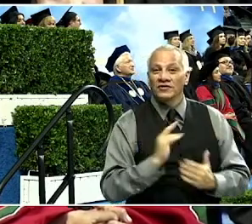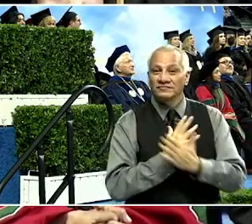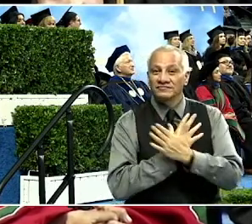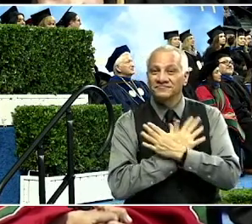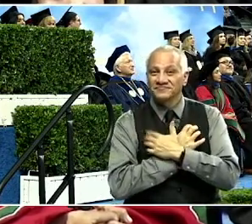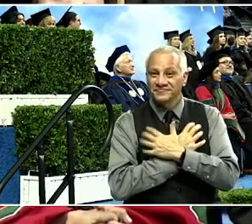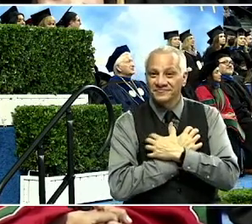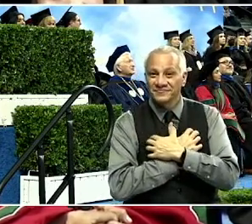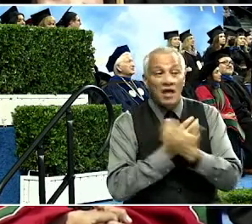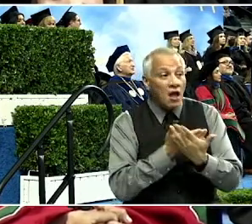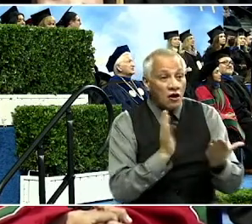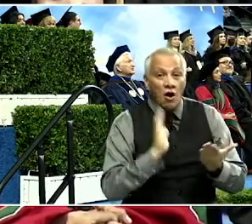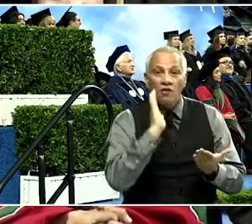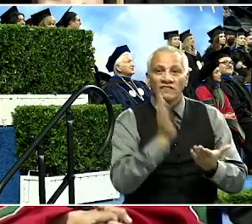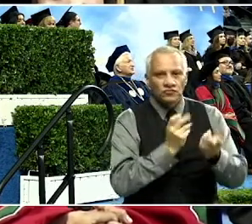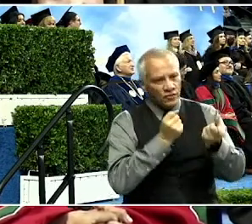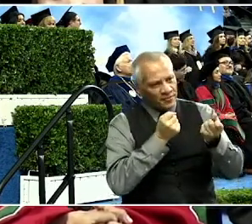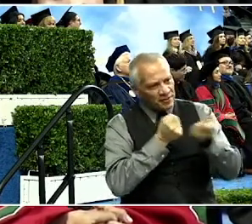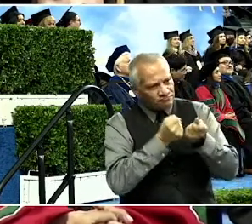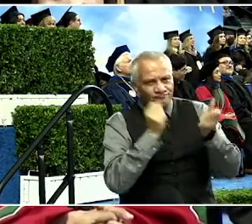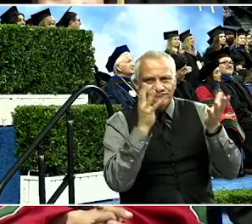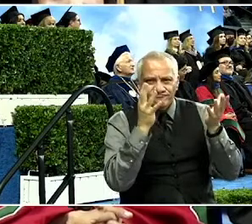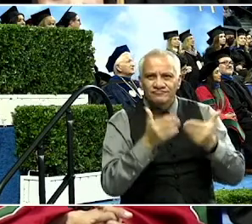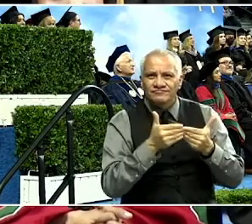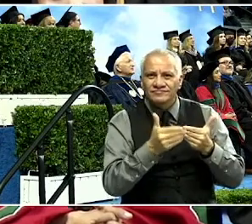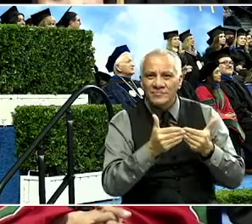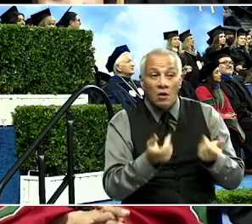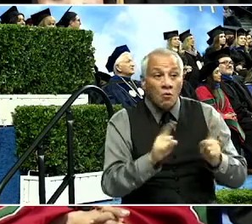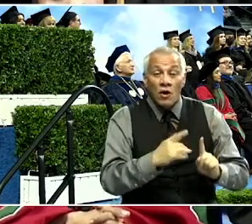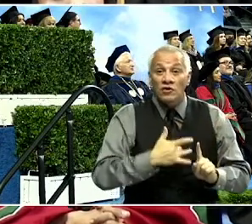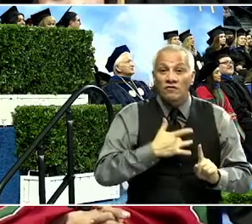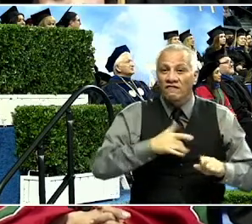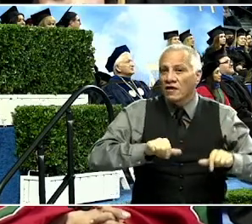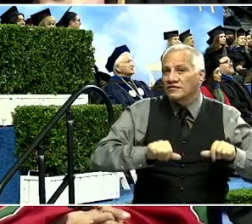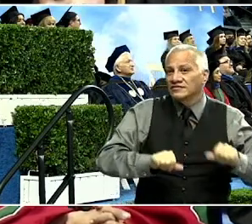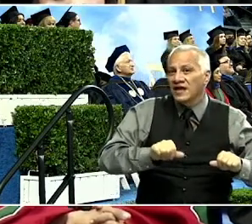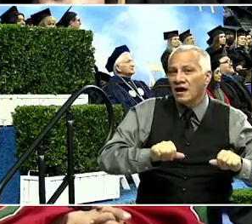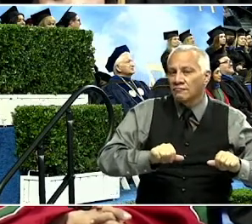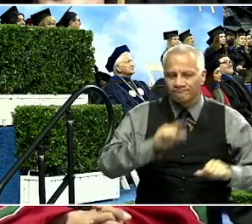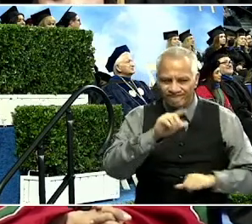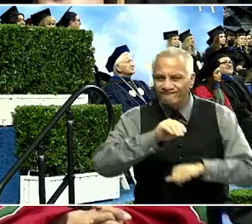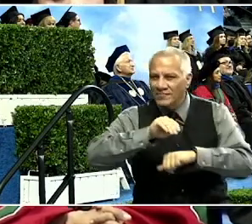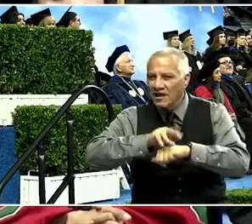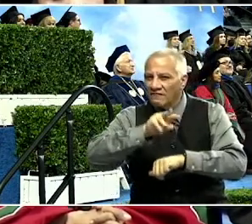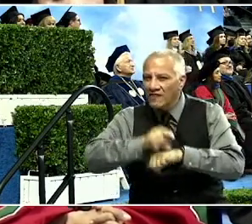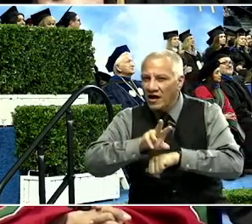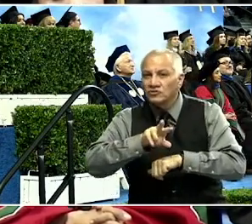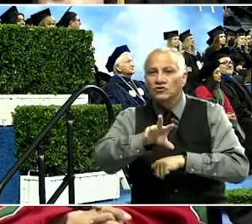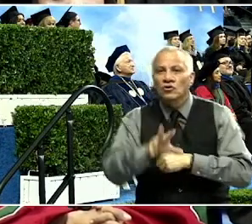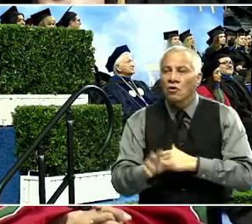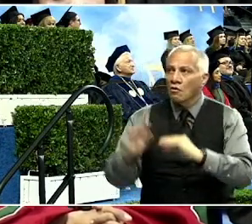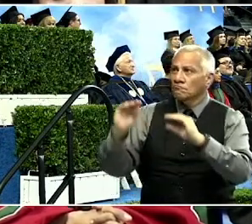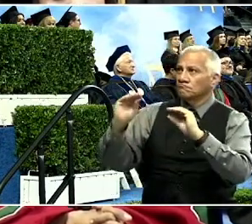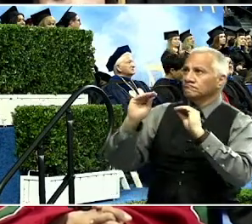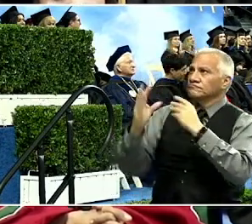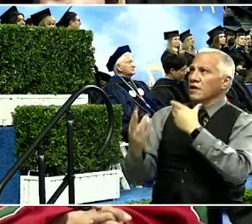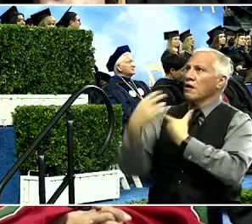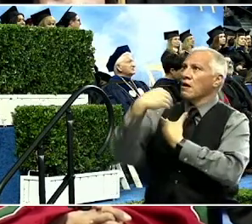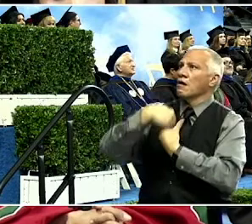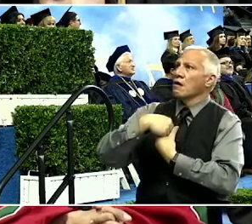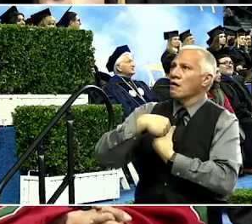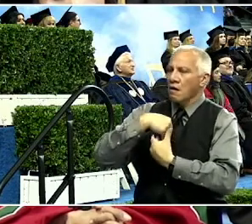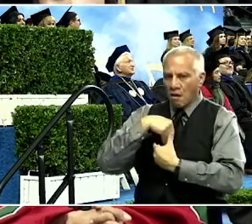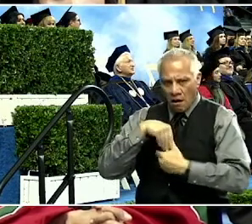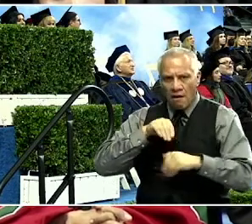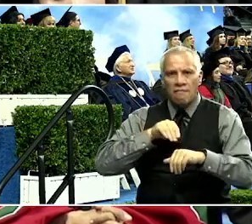and that all of us will be cheering you on. In those moments of doubt, consider this advice. You have been equipped to be an agent of